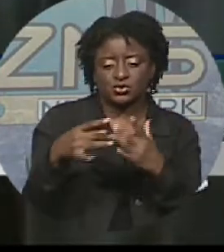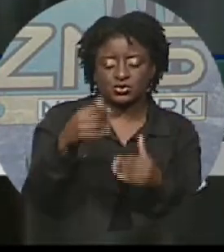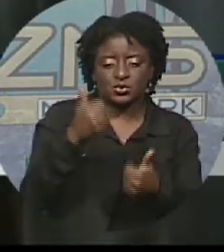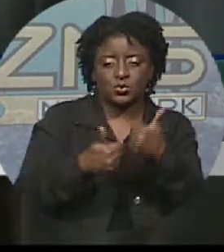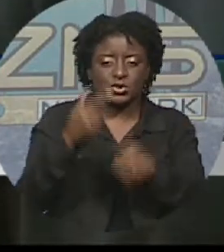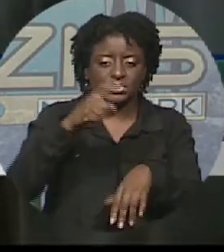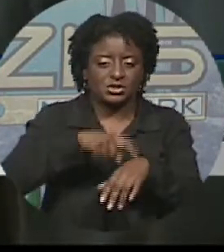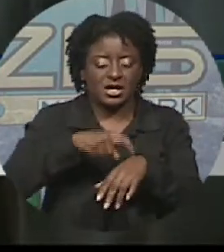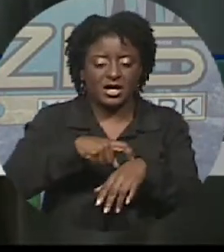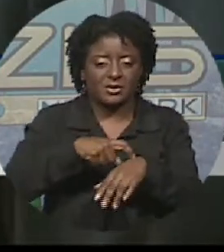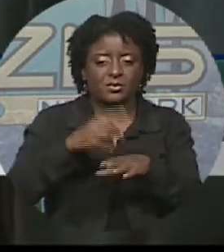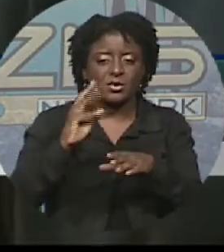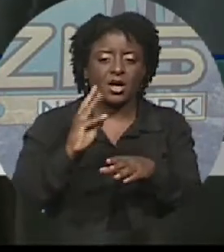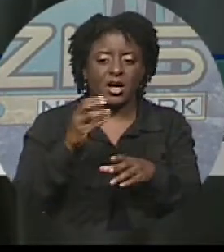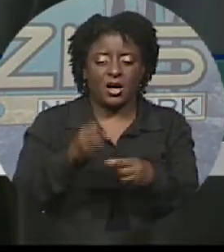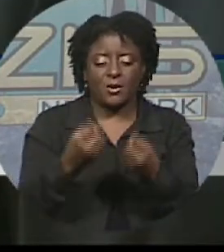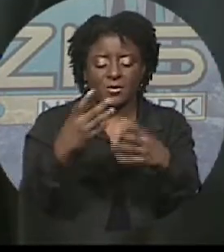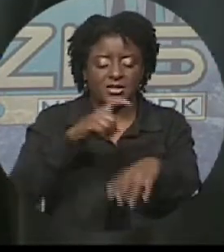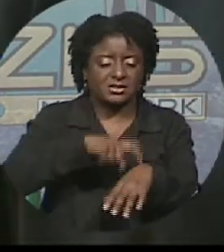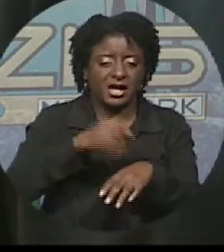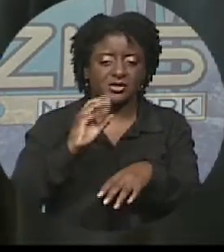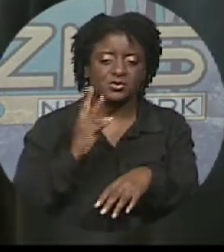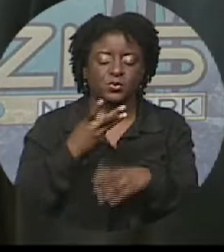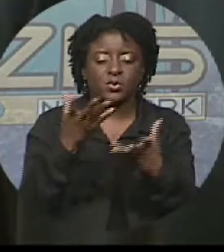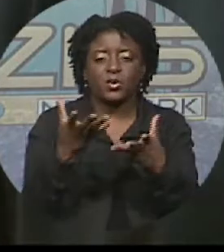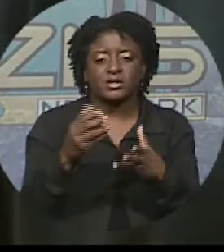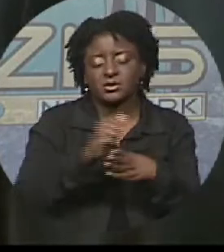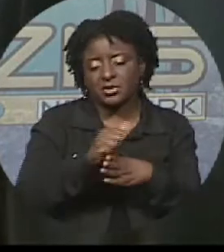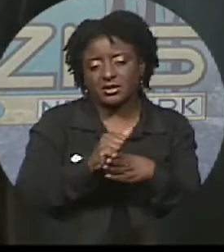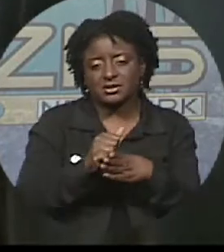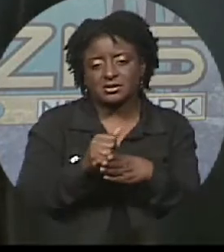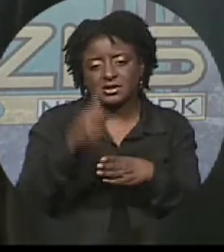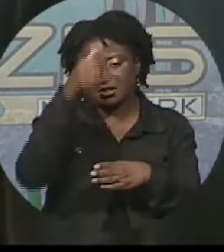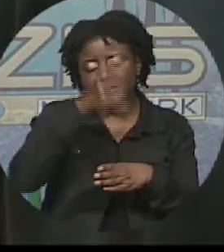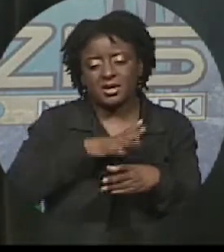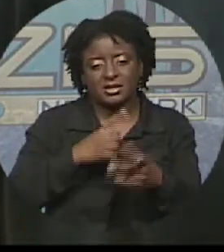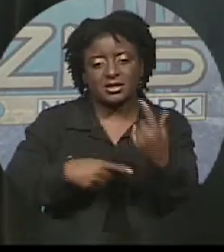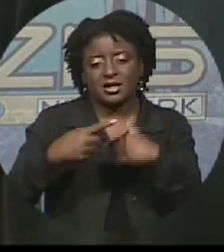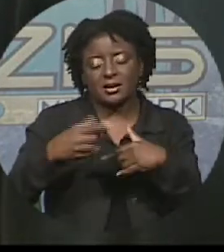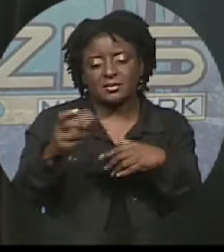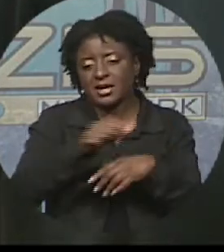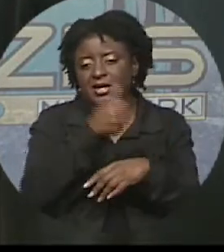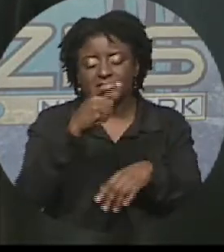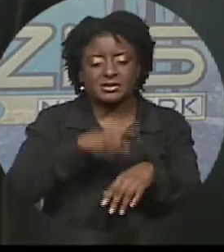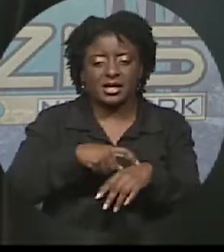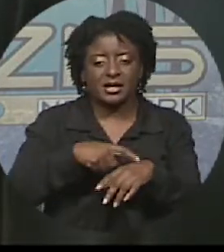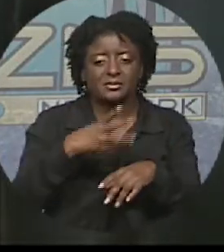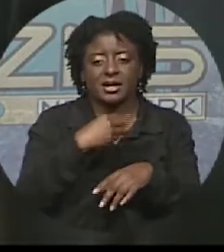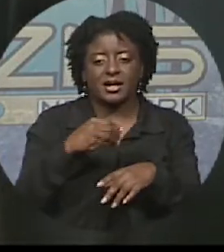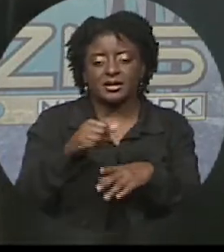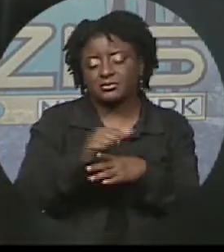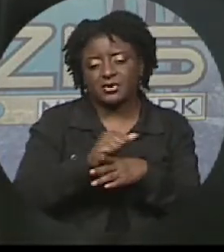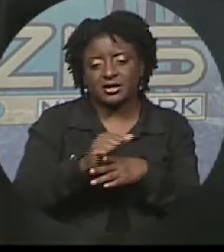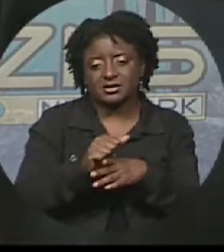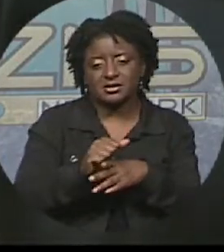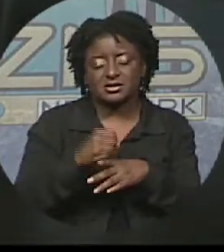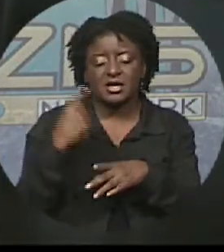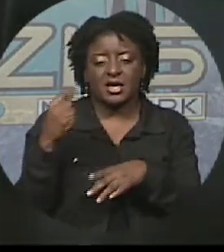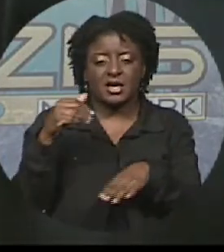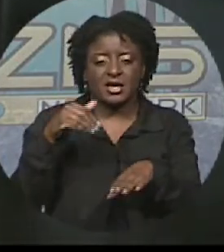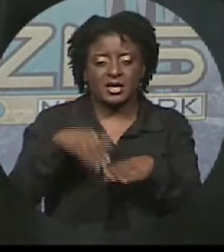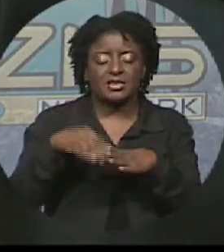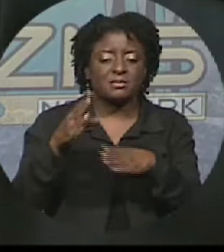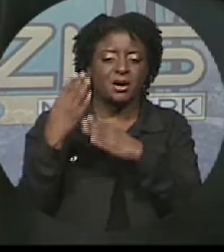we want to practice. The guys can come to the gym at any given time and shoot around. Unlike back home in the Bahamas, there's only one real true